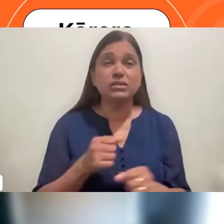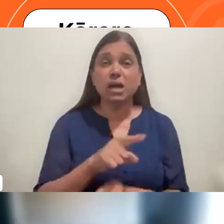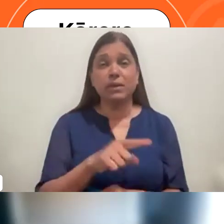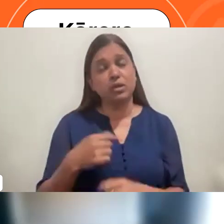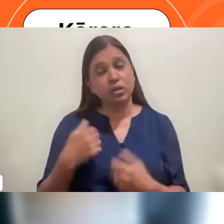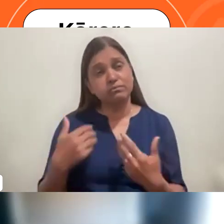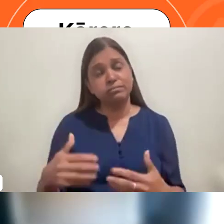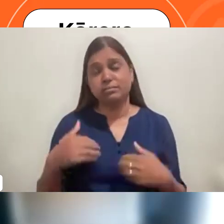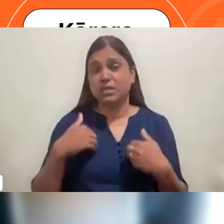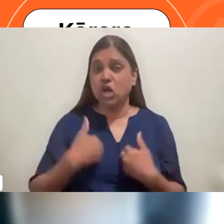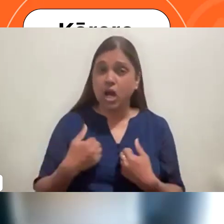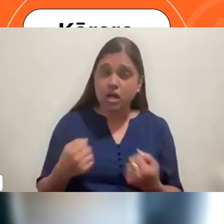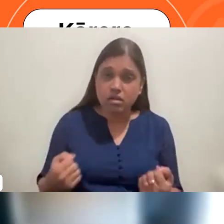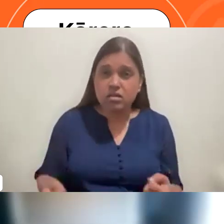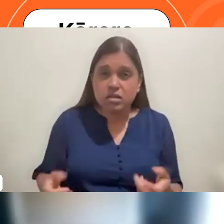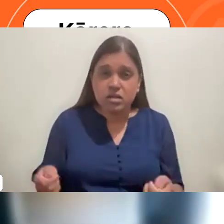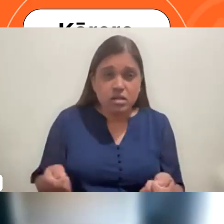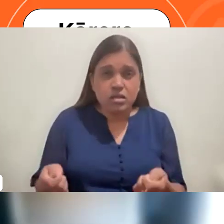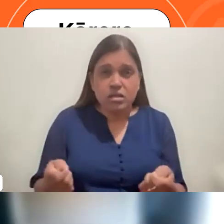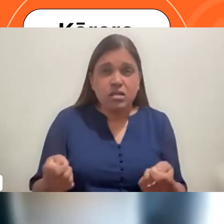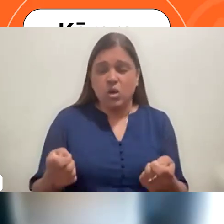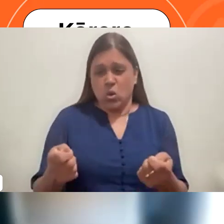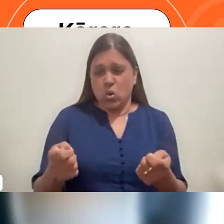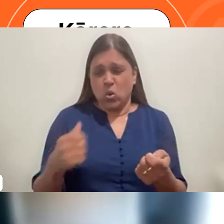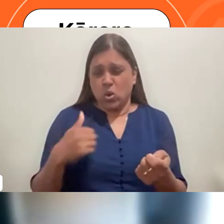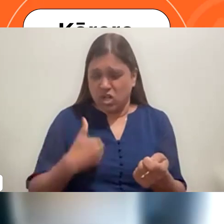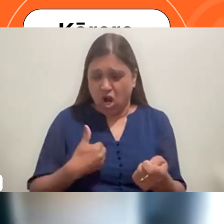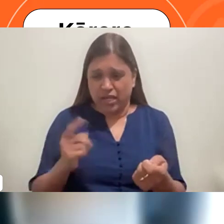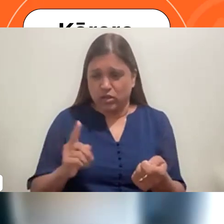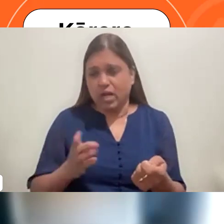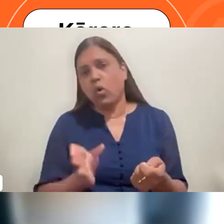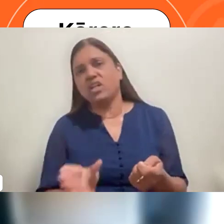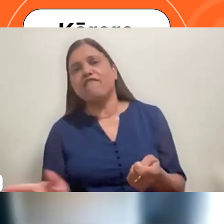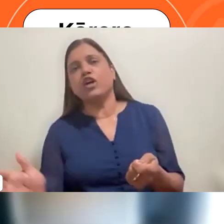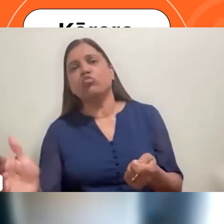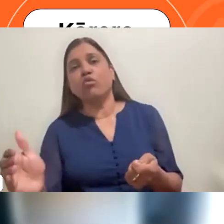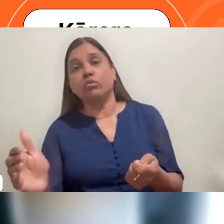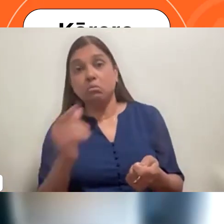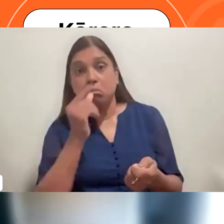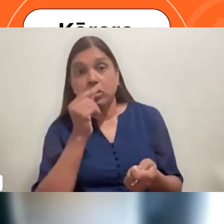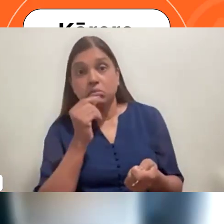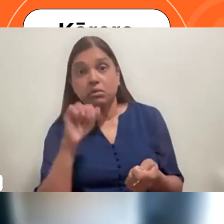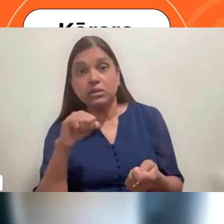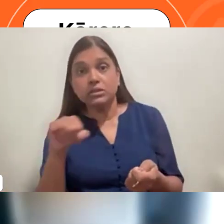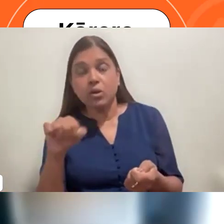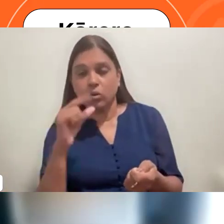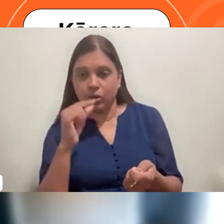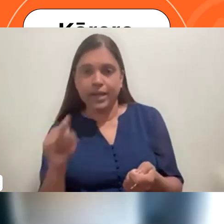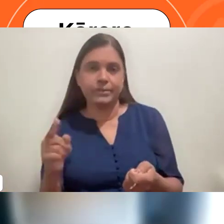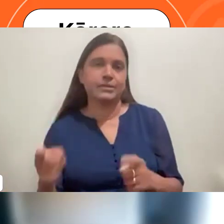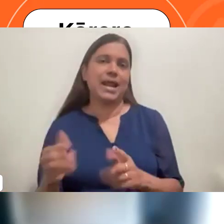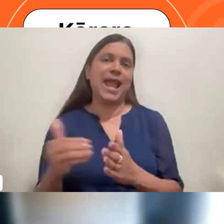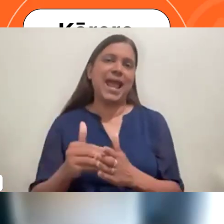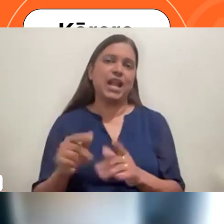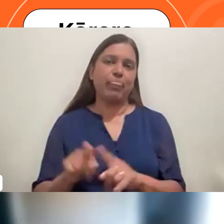it's raining, maybe you go a different route and talk to it like that. So that's going to be cool. And we've also added an